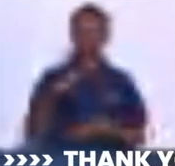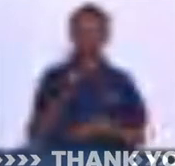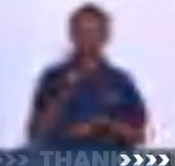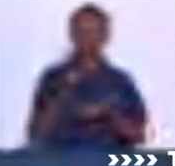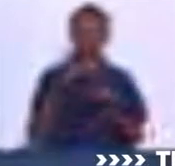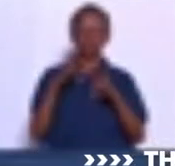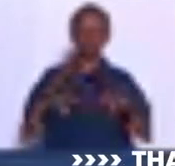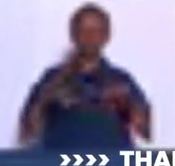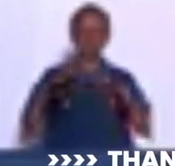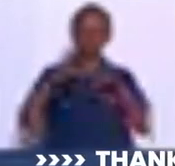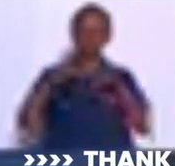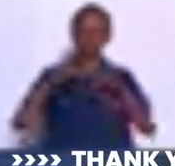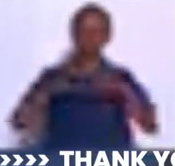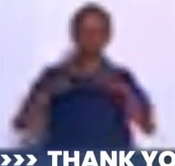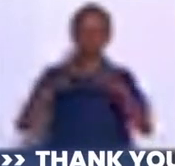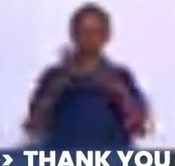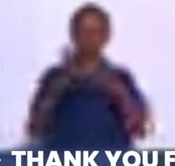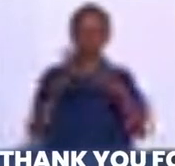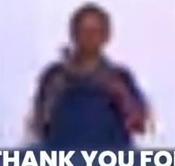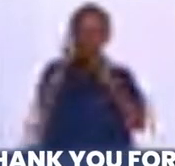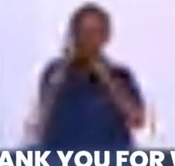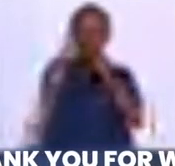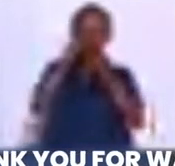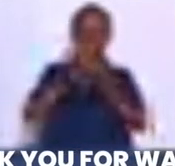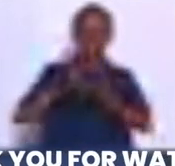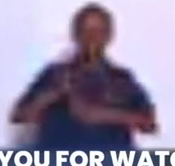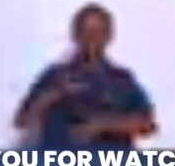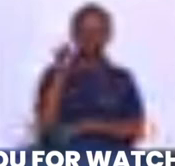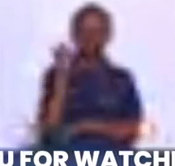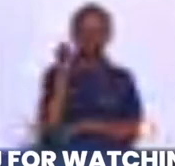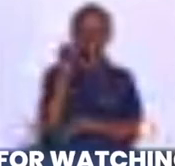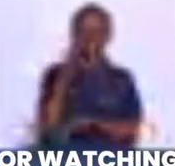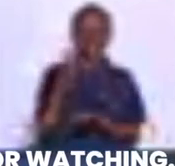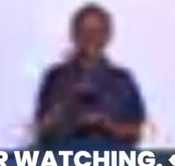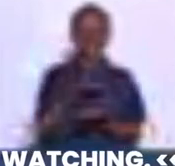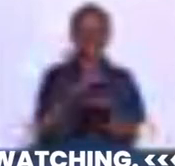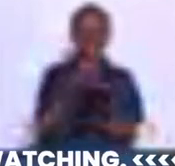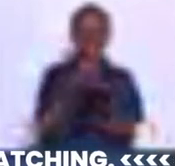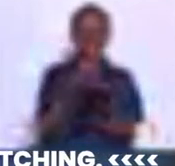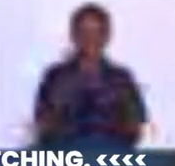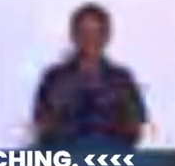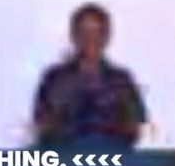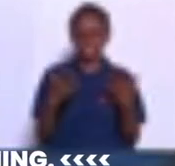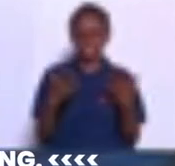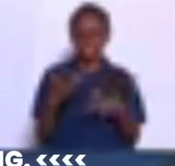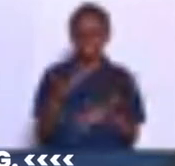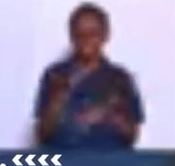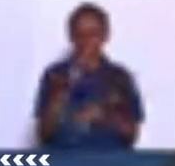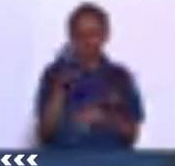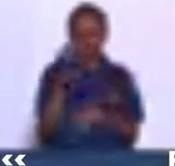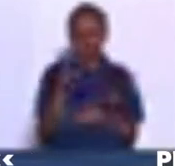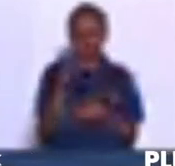good way. Father, help us to understand these things, not only